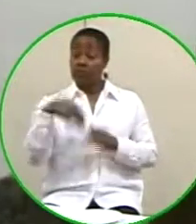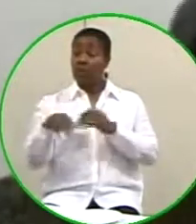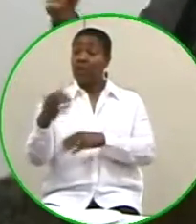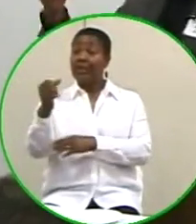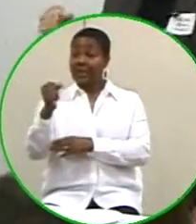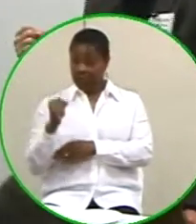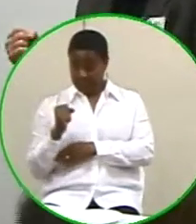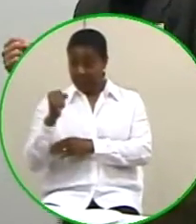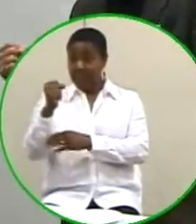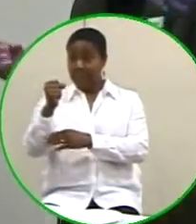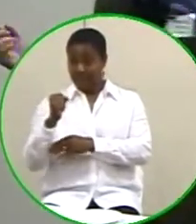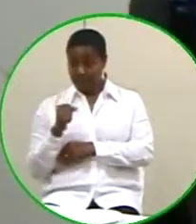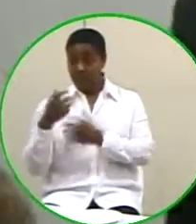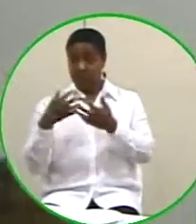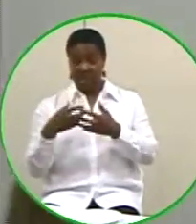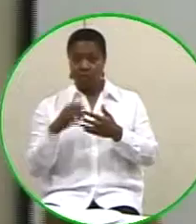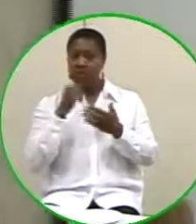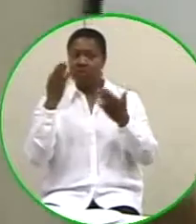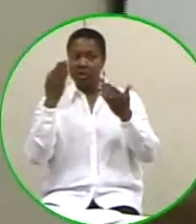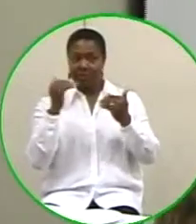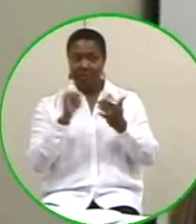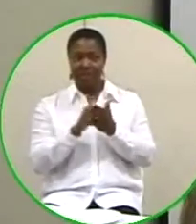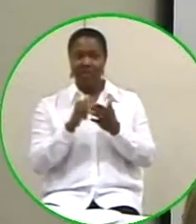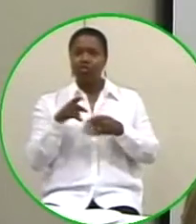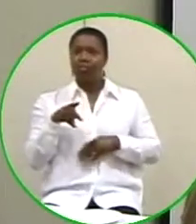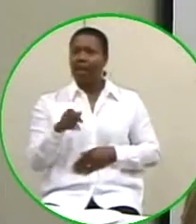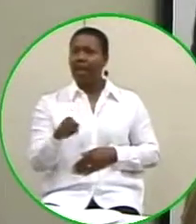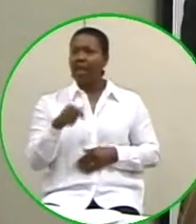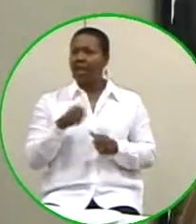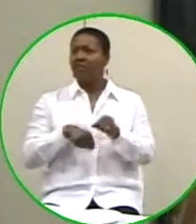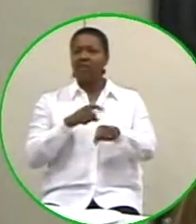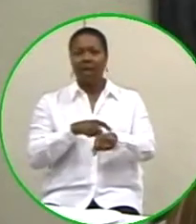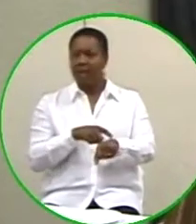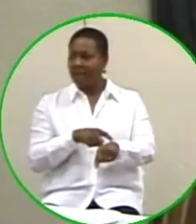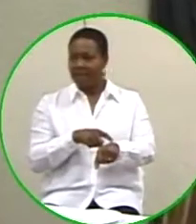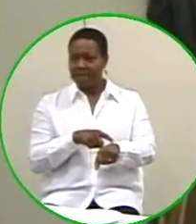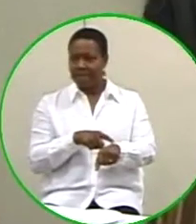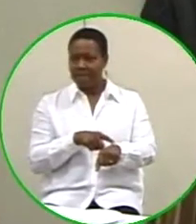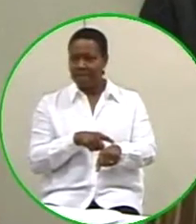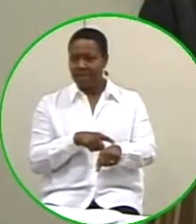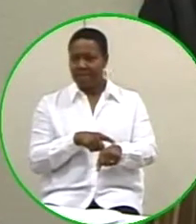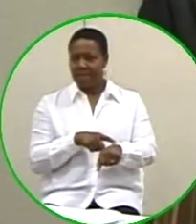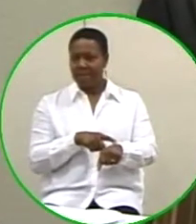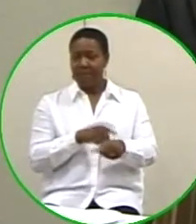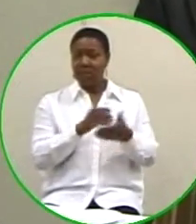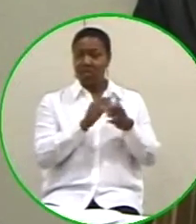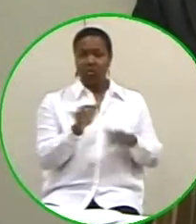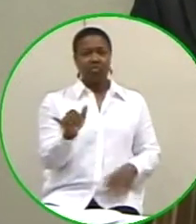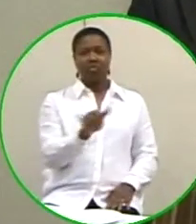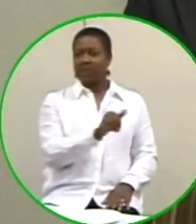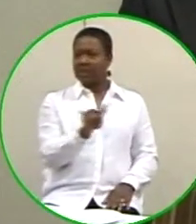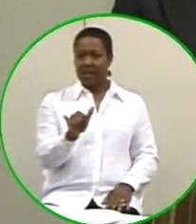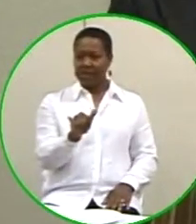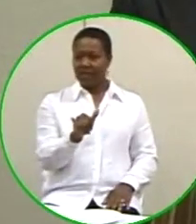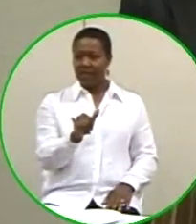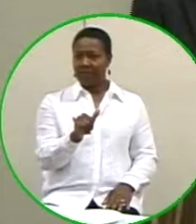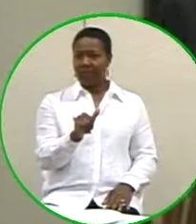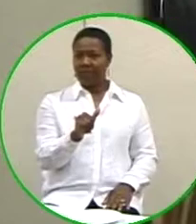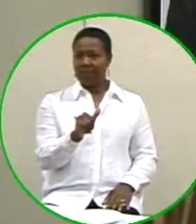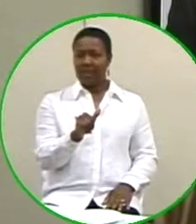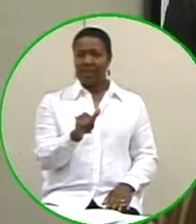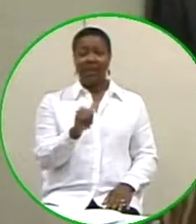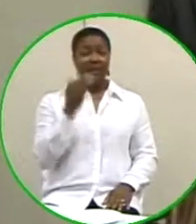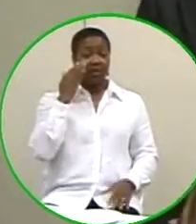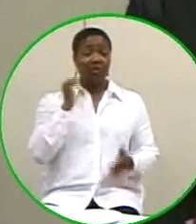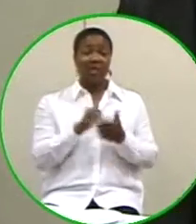right, on the one-arm bandit, you don't expect it to pay off every time. Neither do students. They don't expect to get away with it every time. But